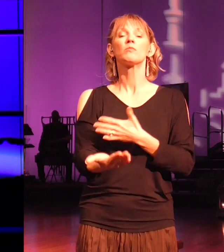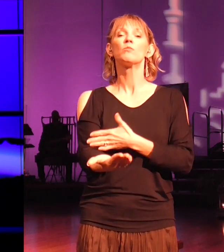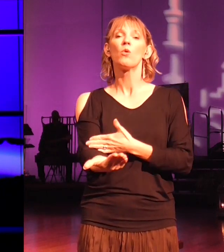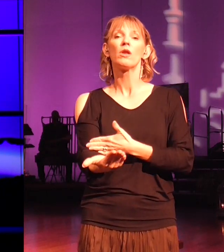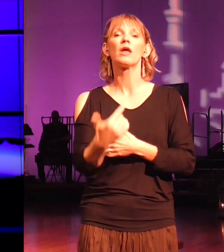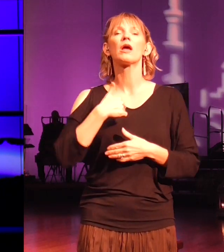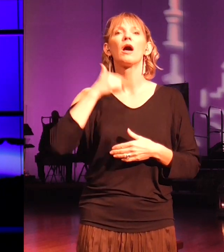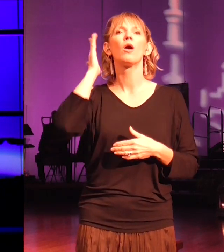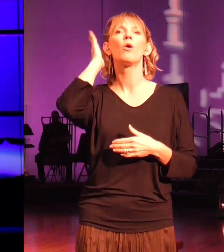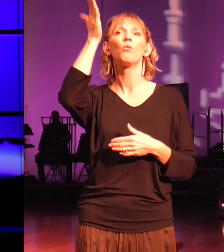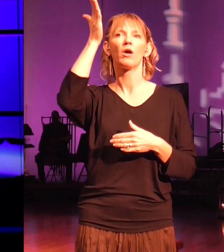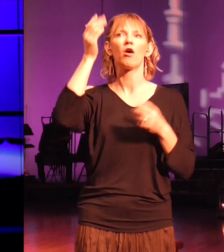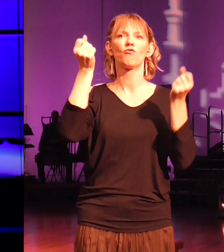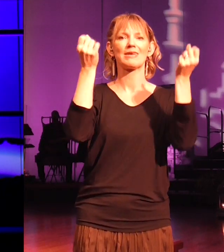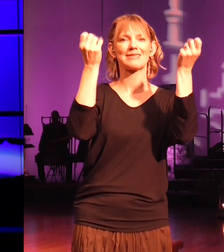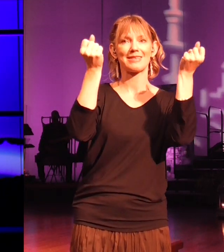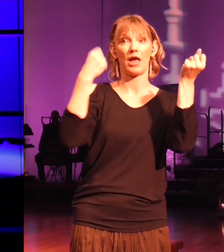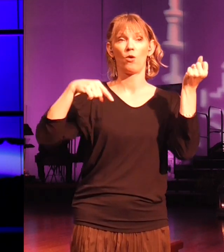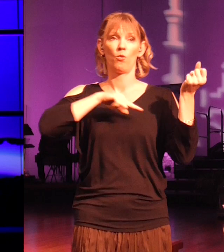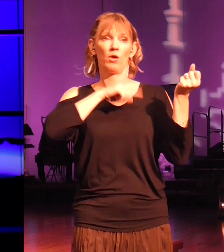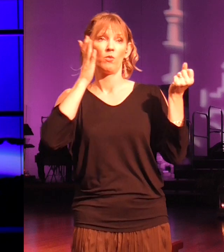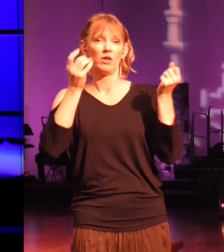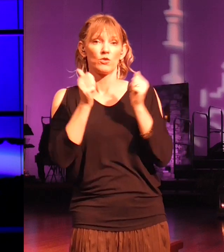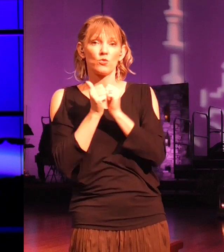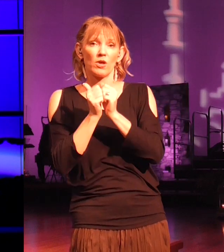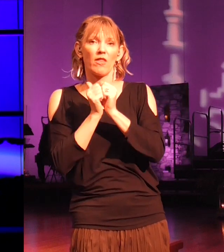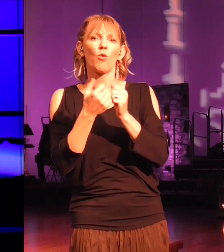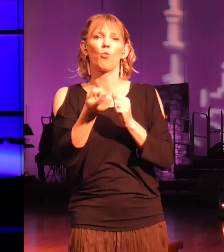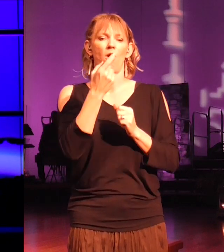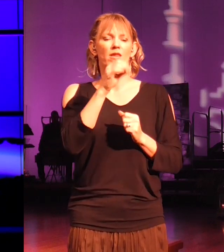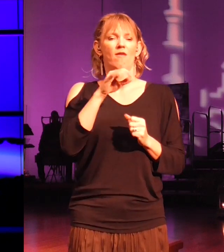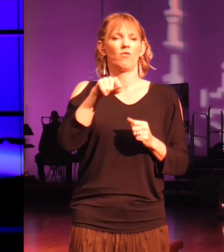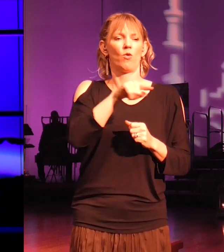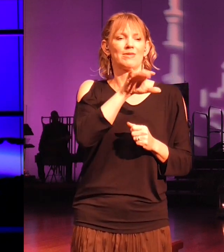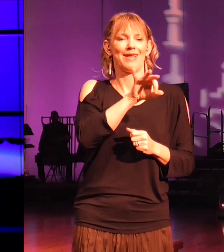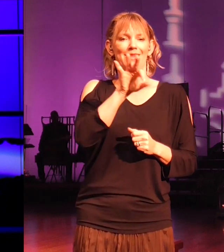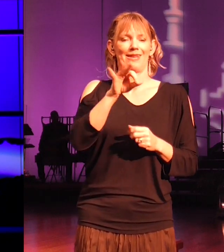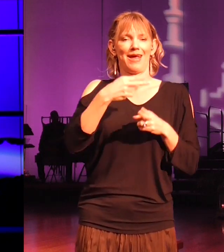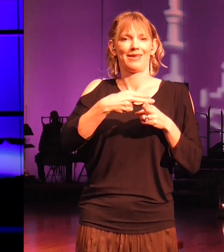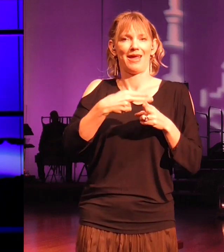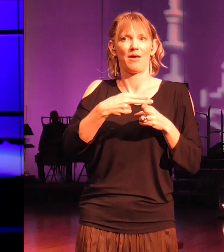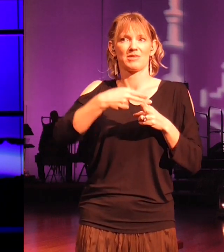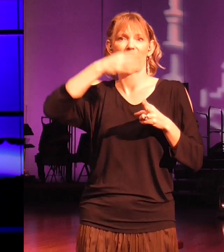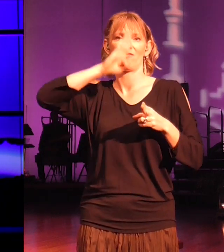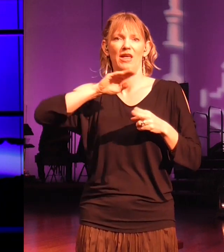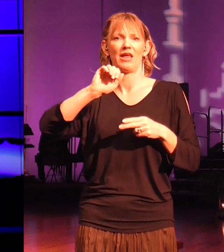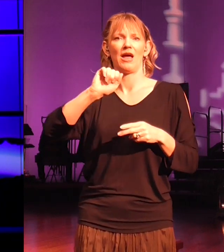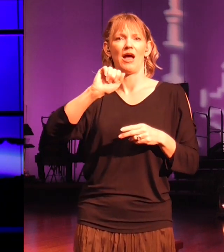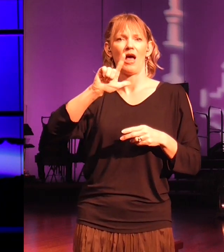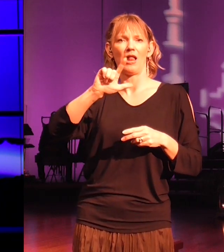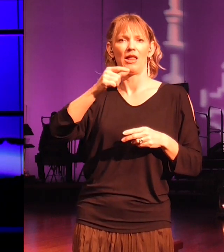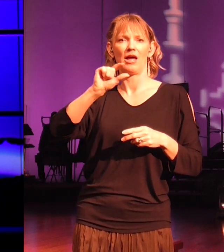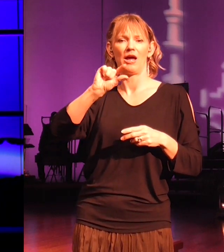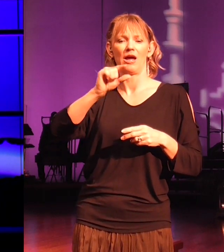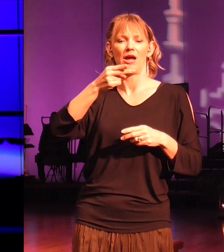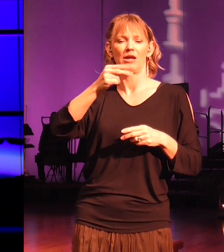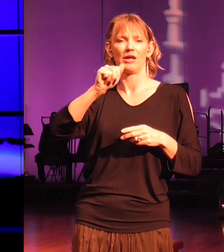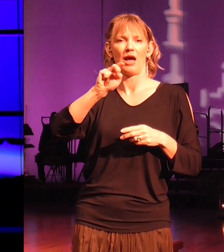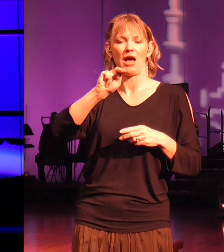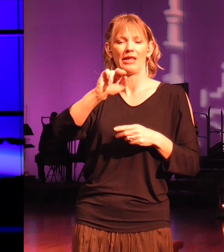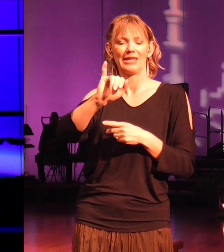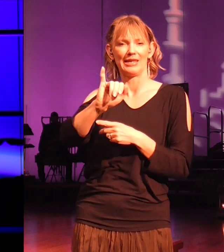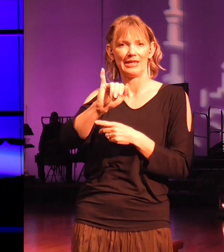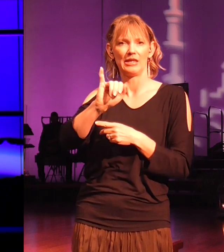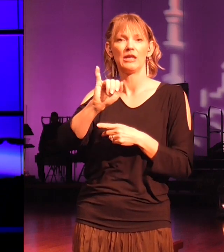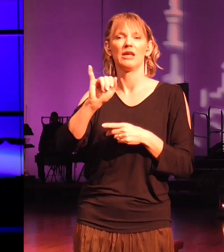recite, and we're going to recite together, one of the 99 names of God, Al-Ghani. And that will be our focus for today.